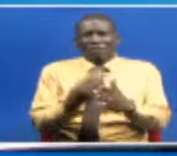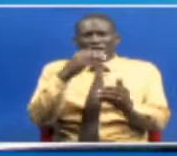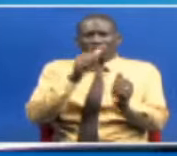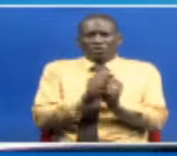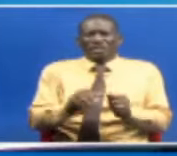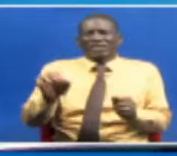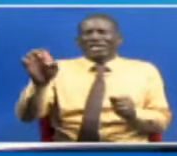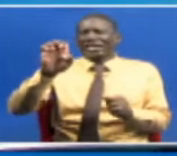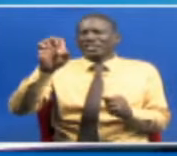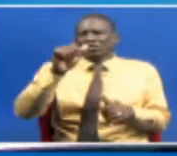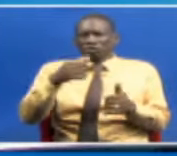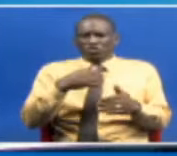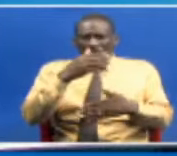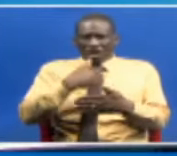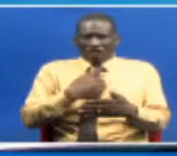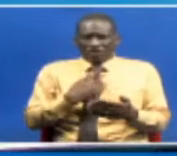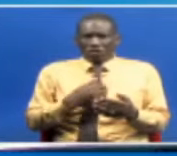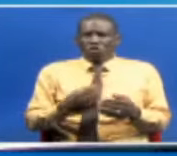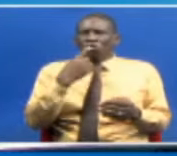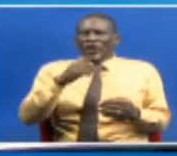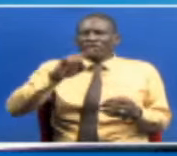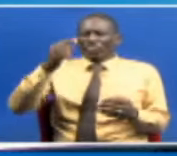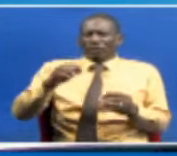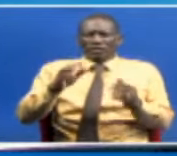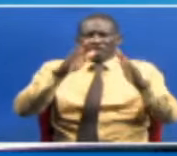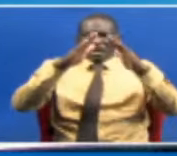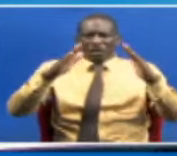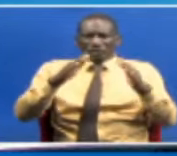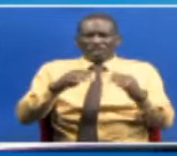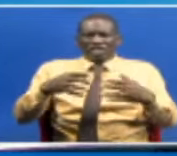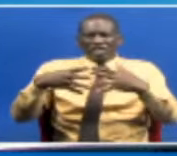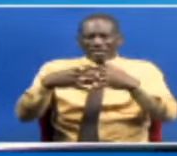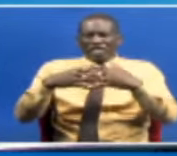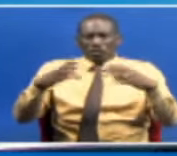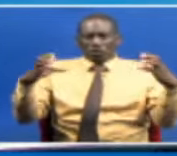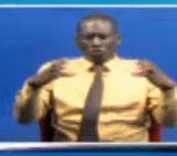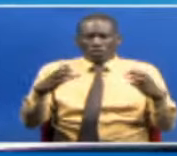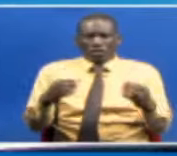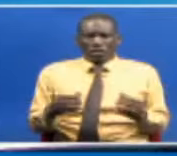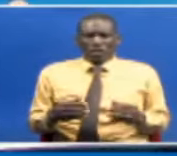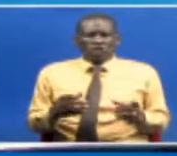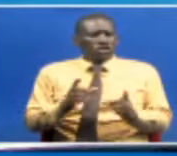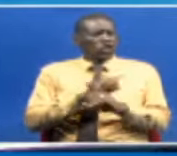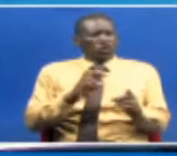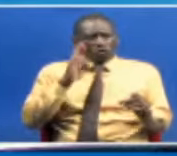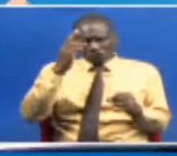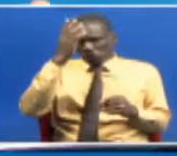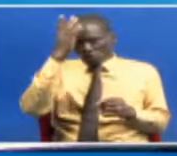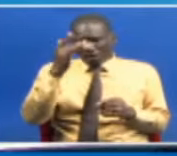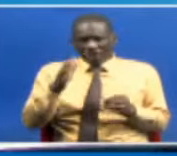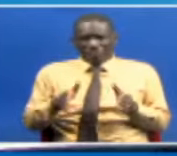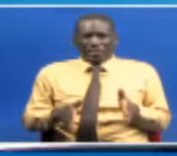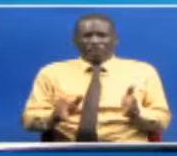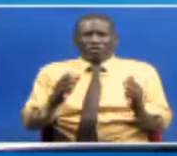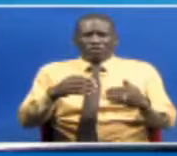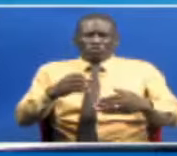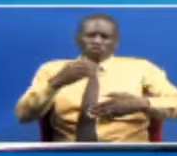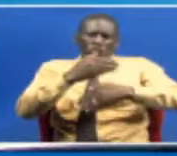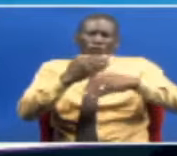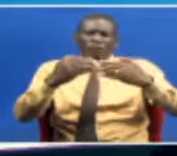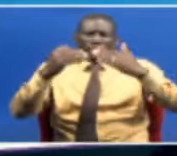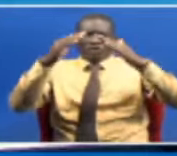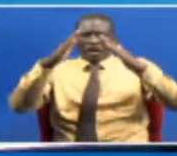we are building, 100,000 houses in gated communities, there is no reason why the way we build a house